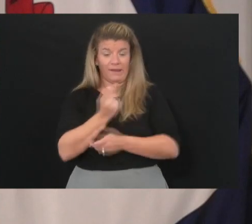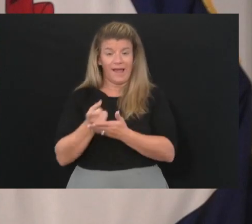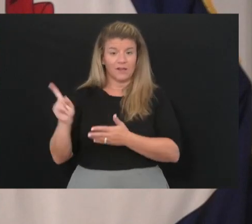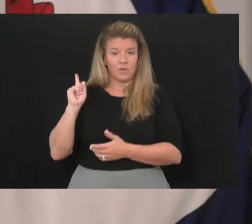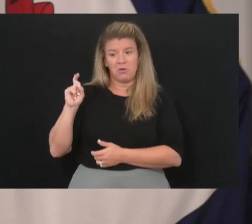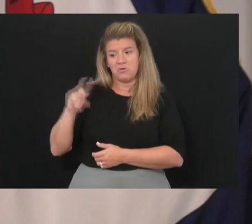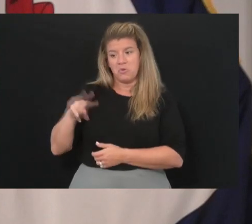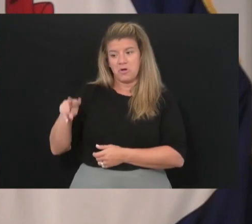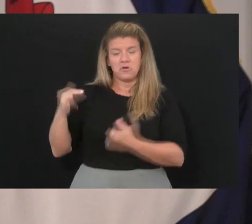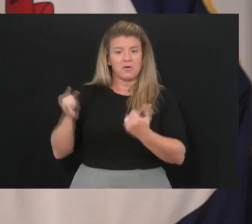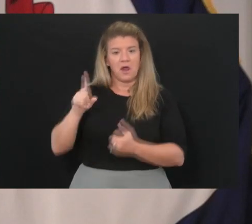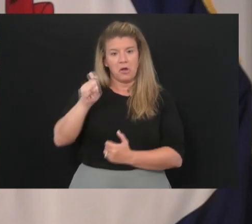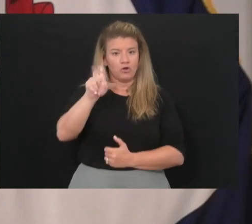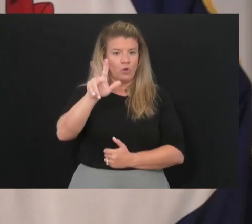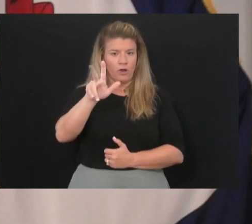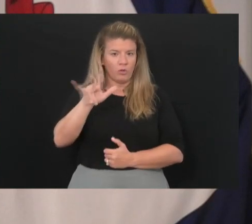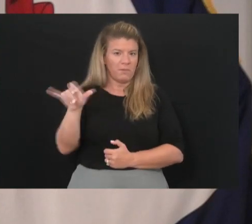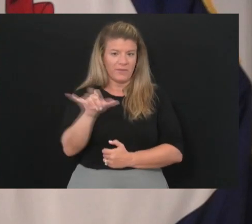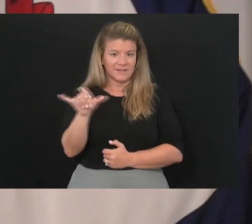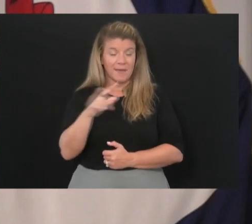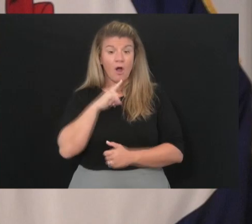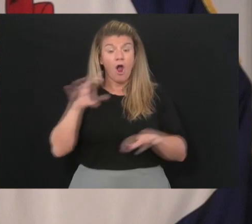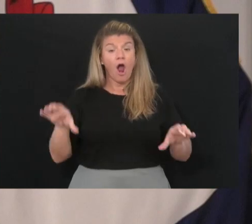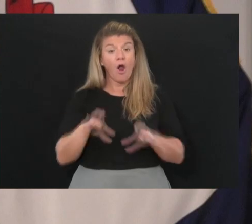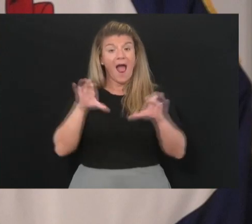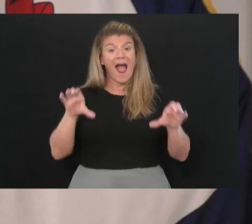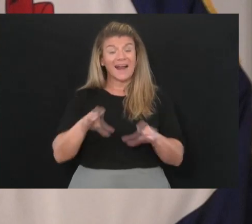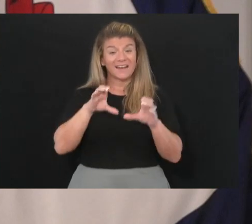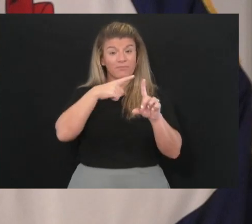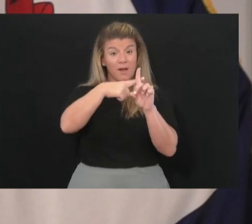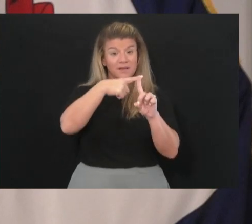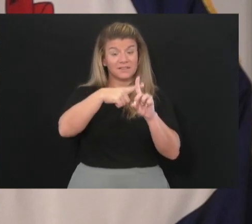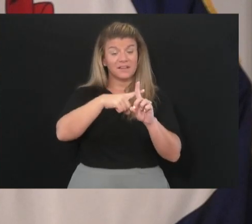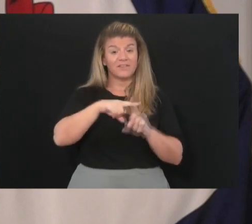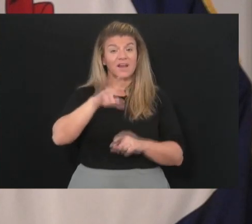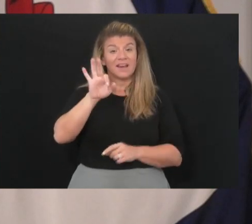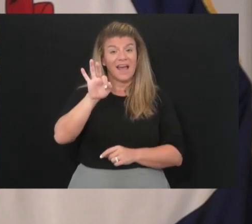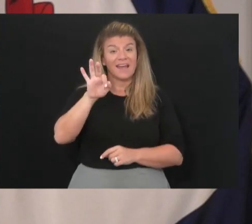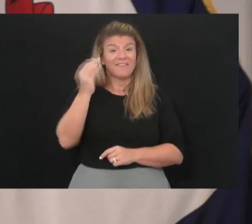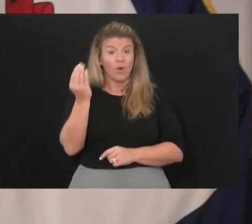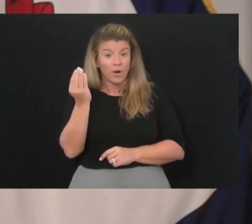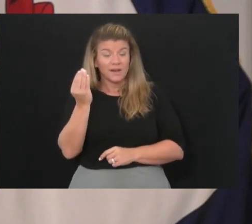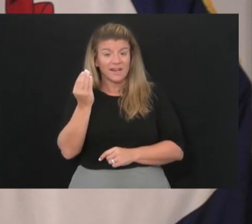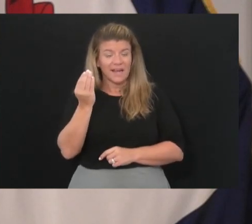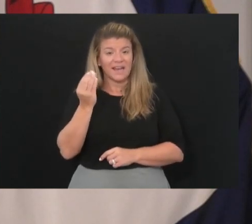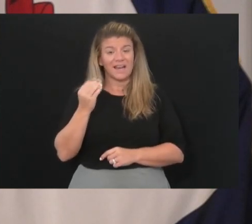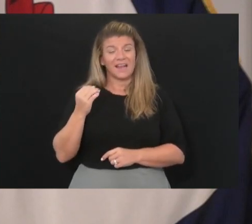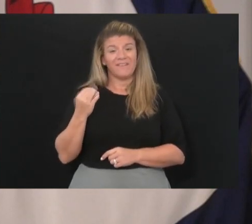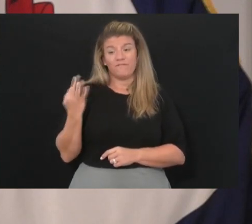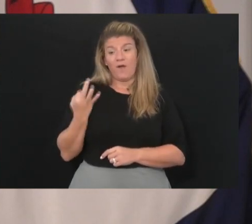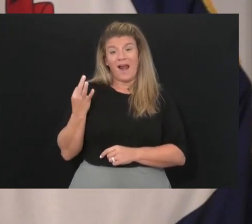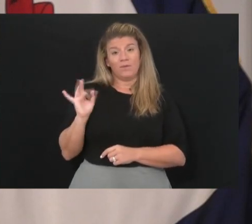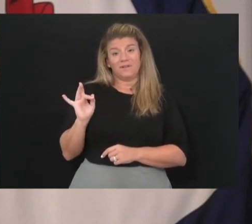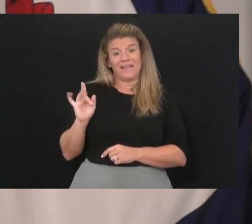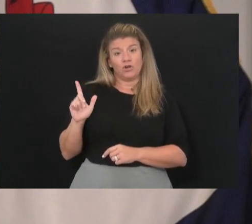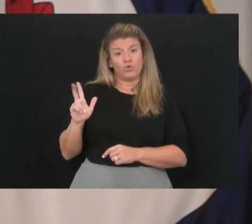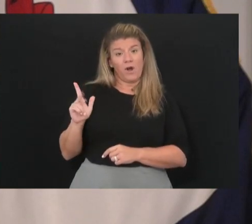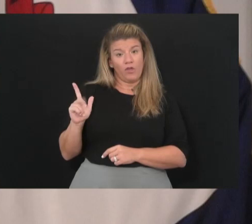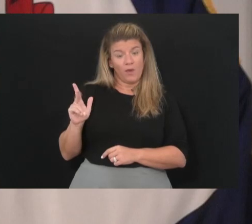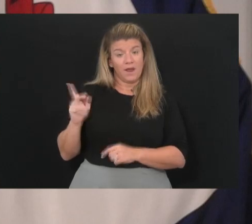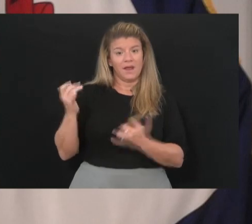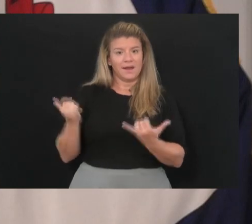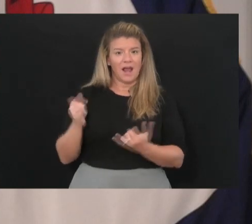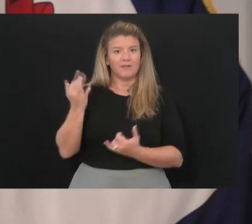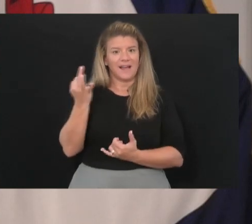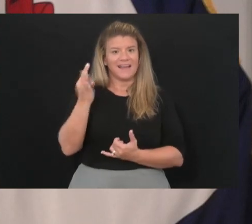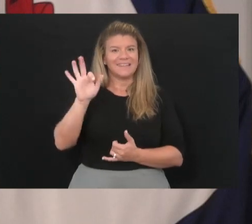Our active cases are 1,914. That's up a little bit from Friday, was 1,823.